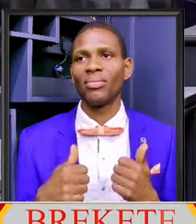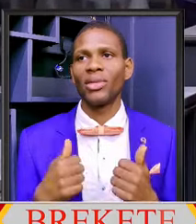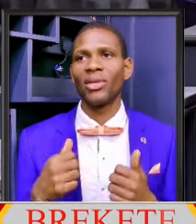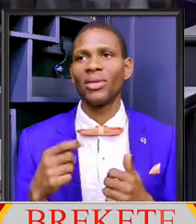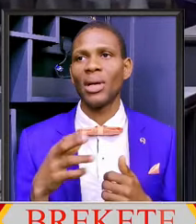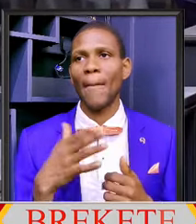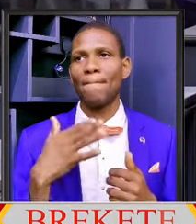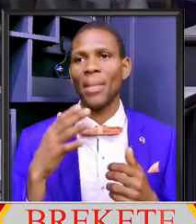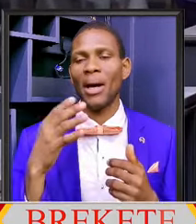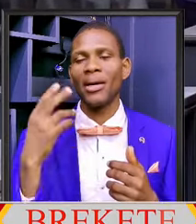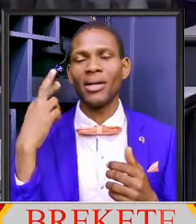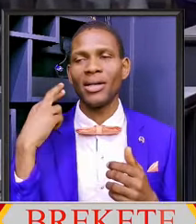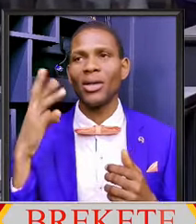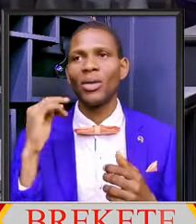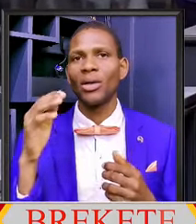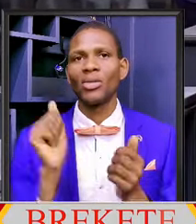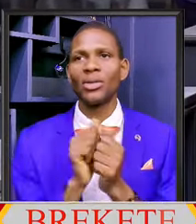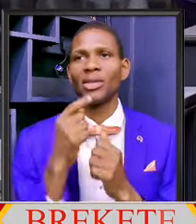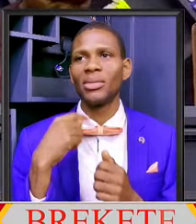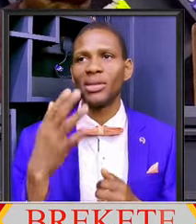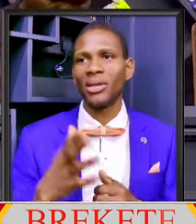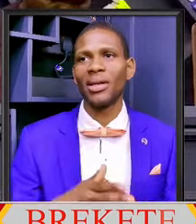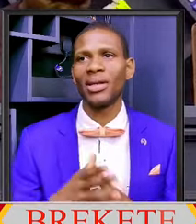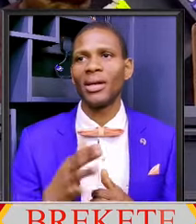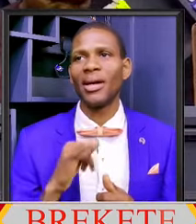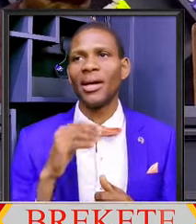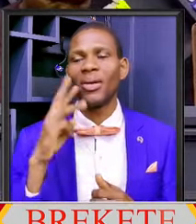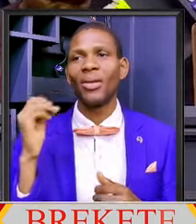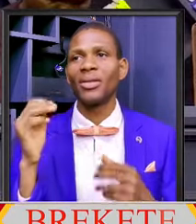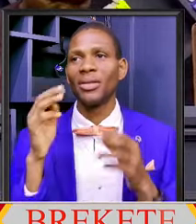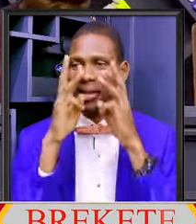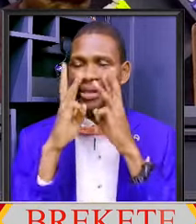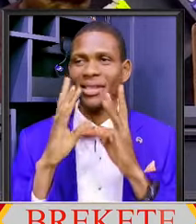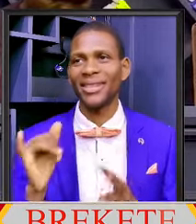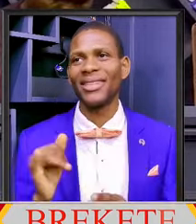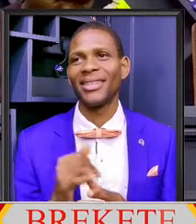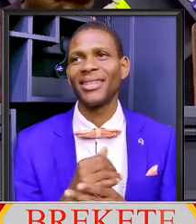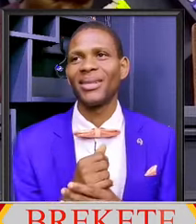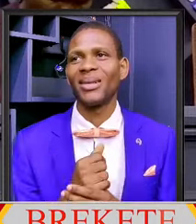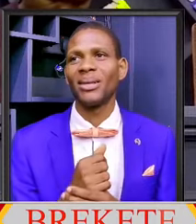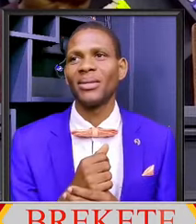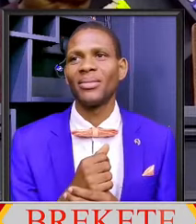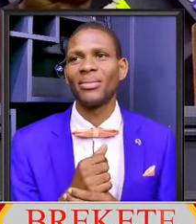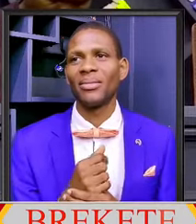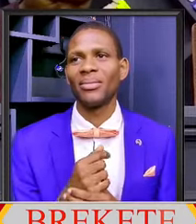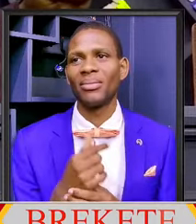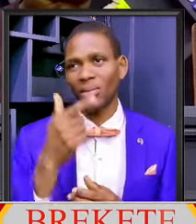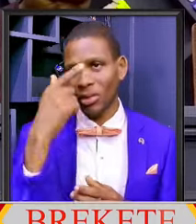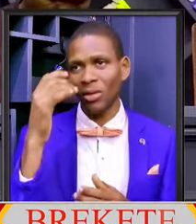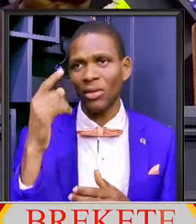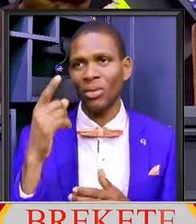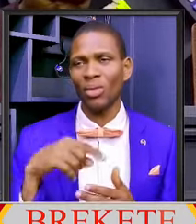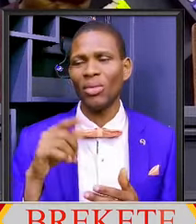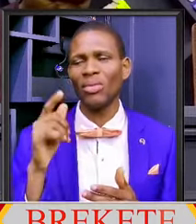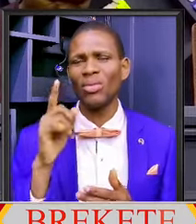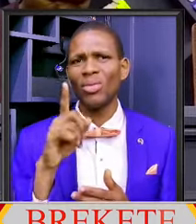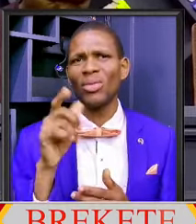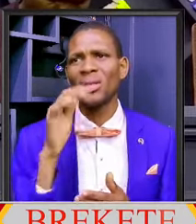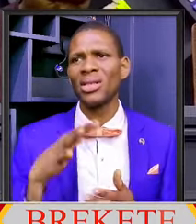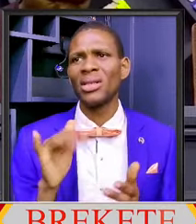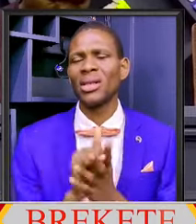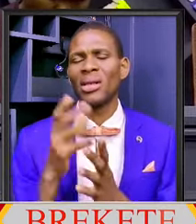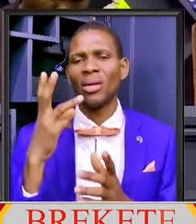and my radio was with me, this phone. I was crying because of one lady that